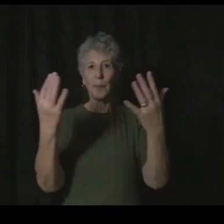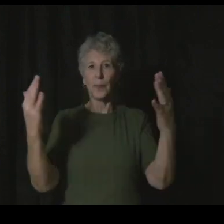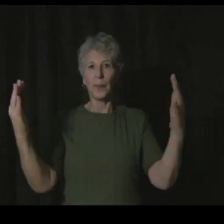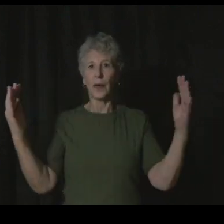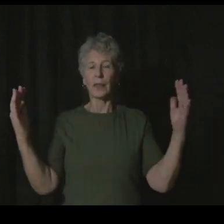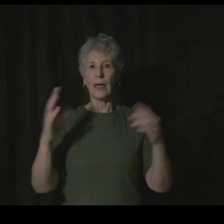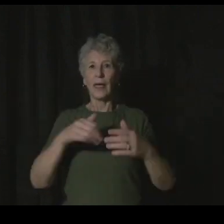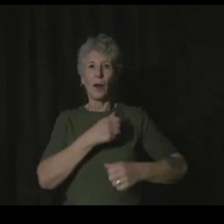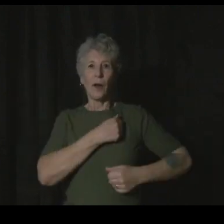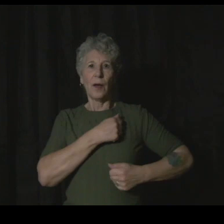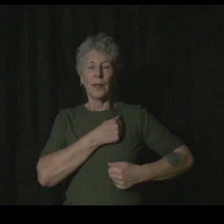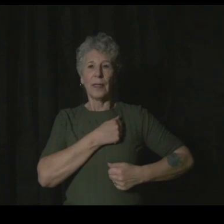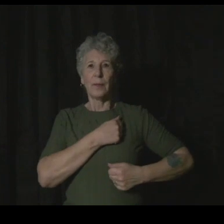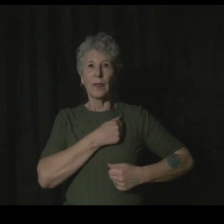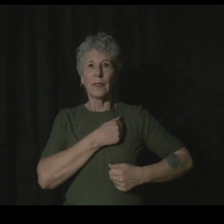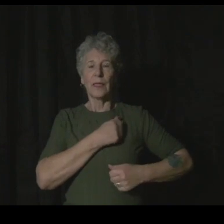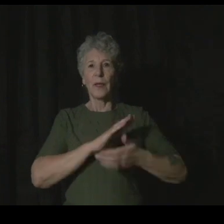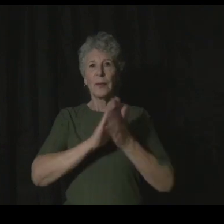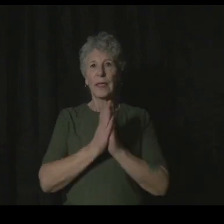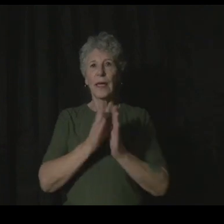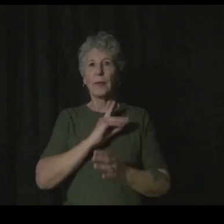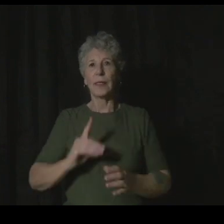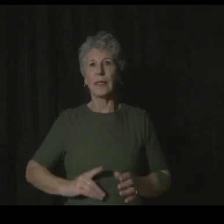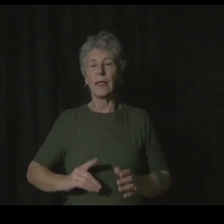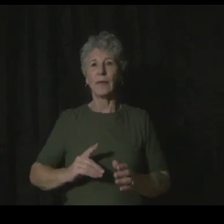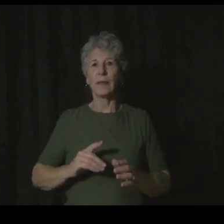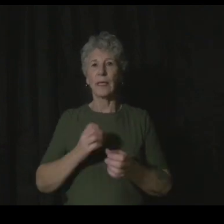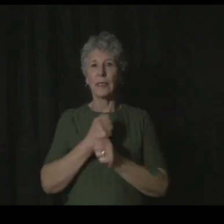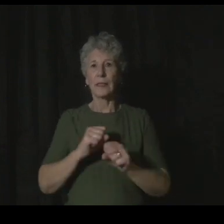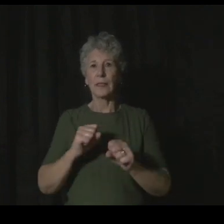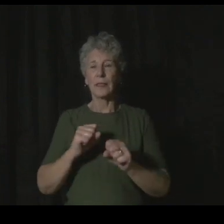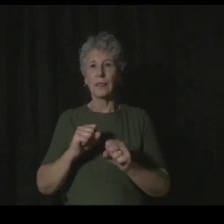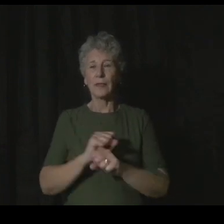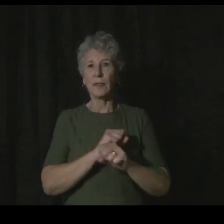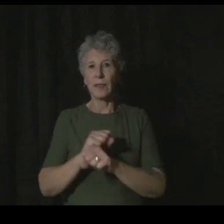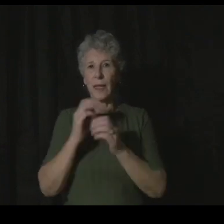all the Edomites became David's slaves.